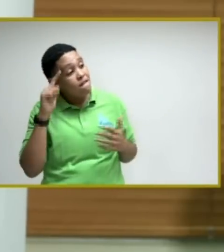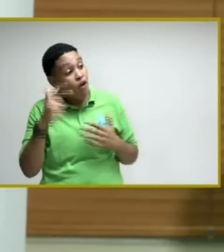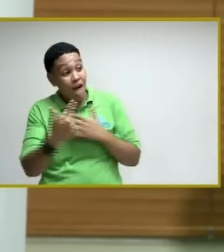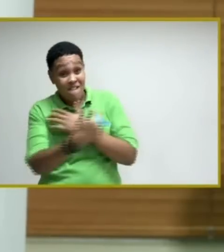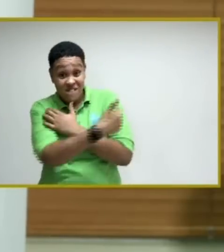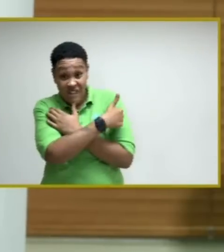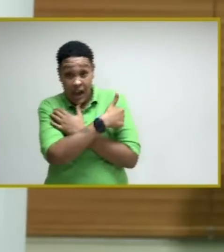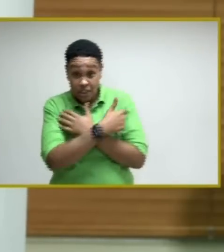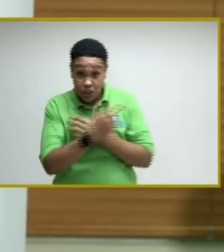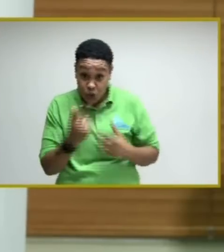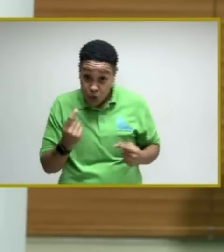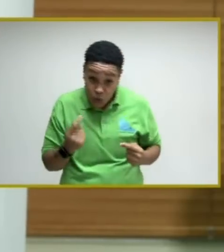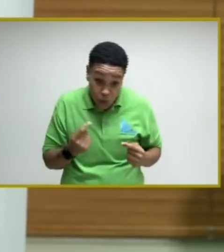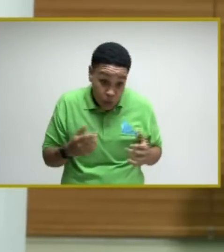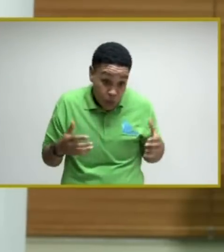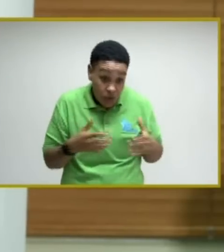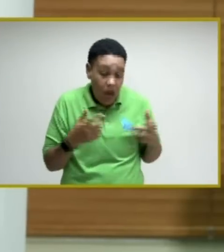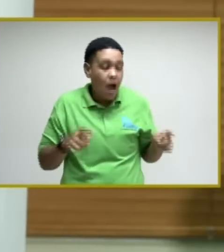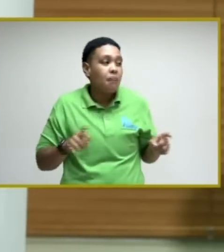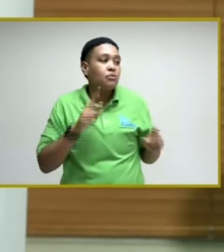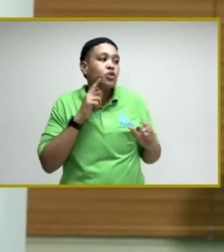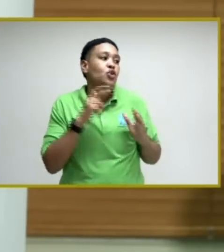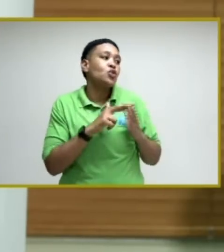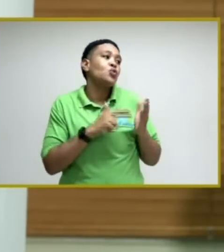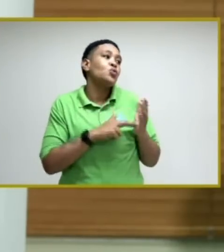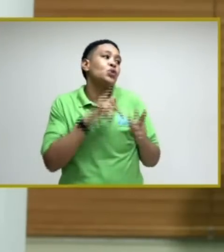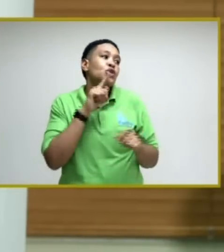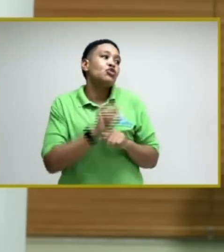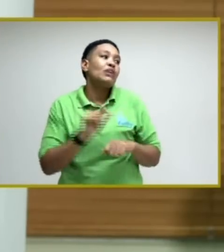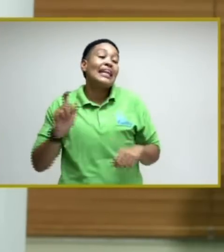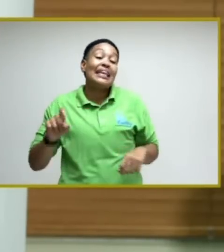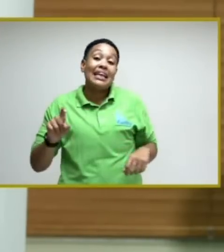vaccination, so the protocols that are necessary.